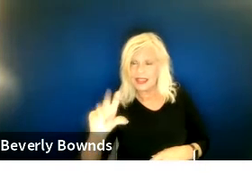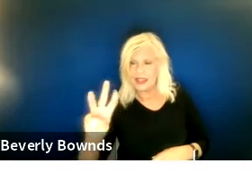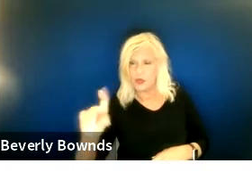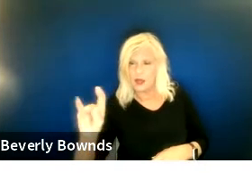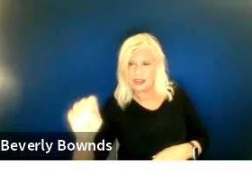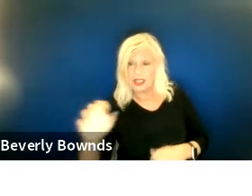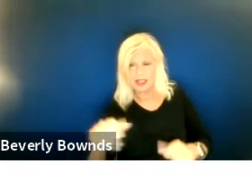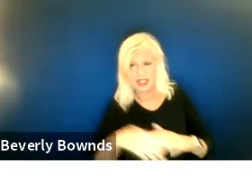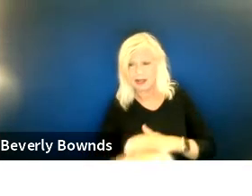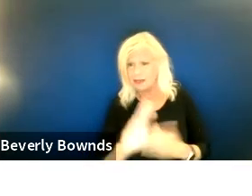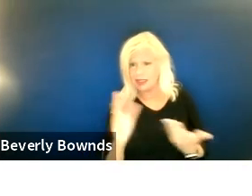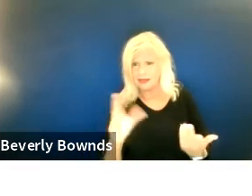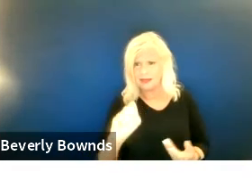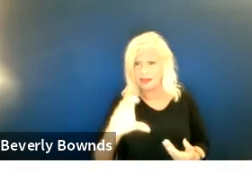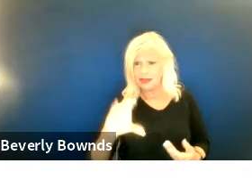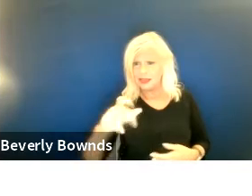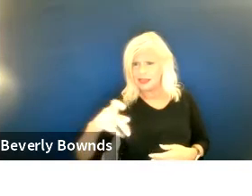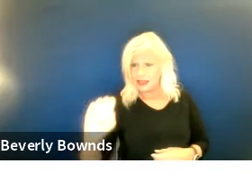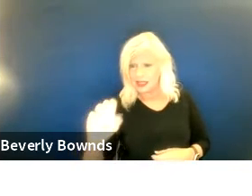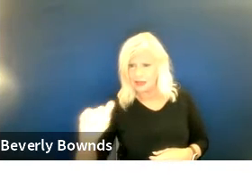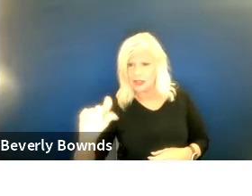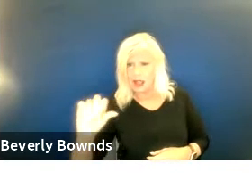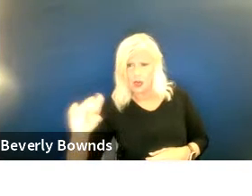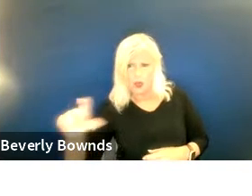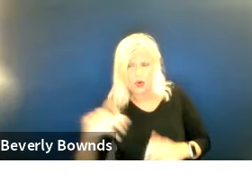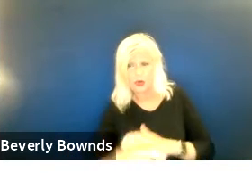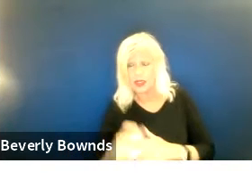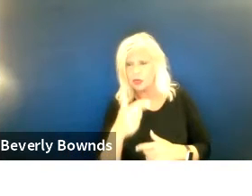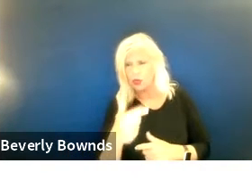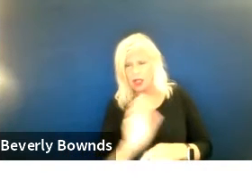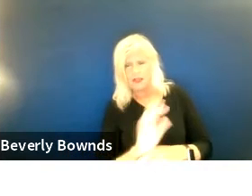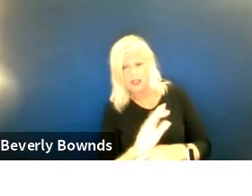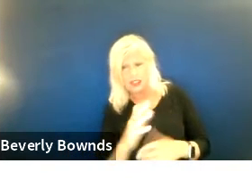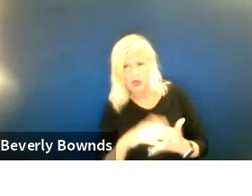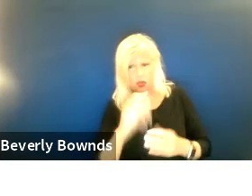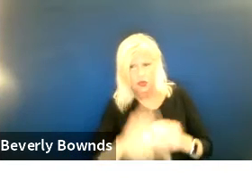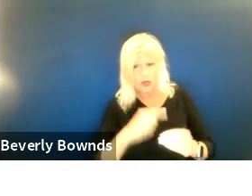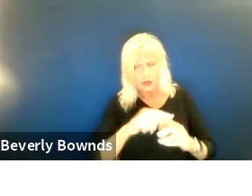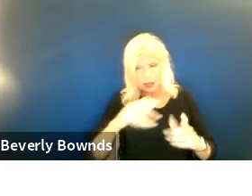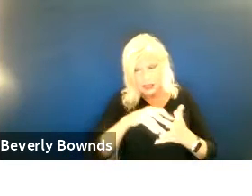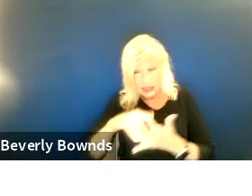It is skype.org. There'll be a wonderful video there. And then you can learn all about the study, and then the participants register